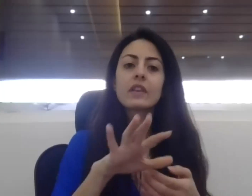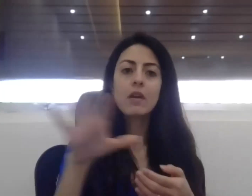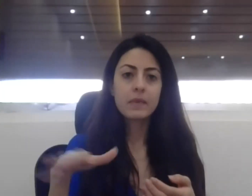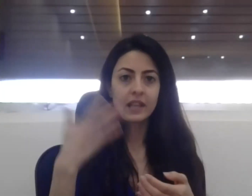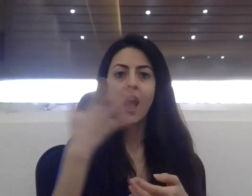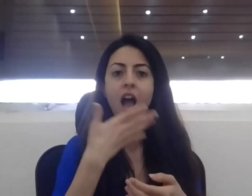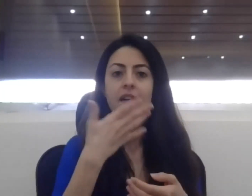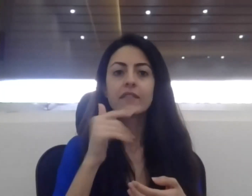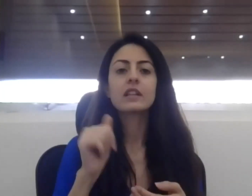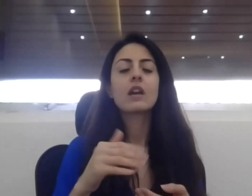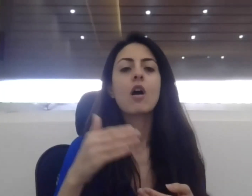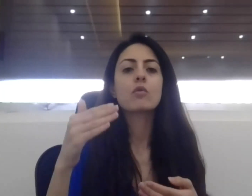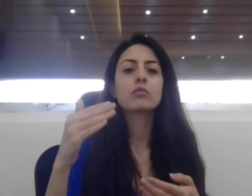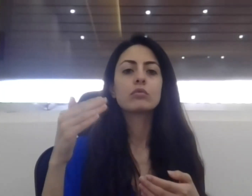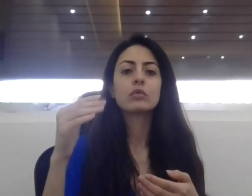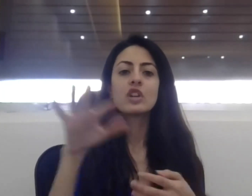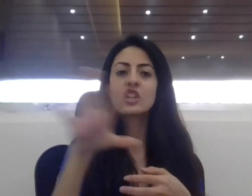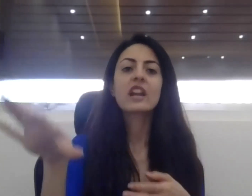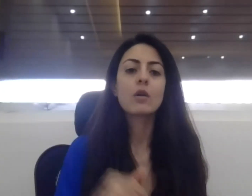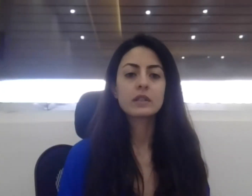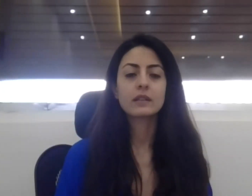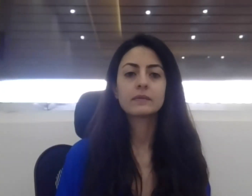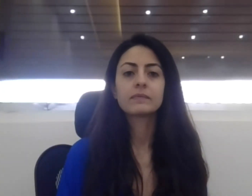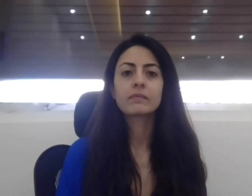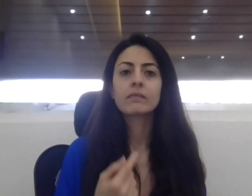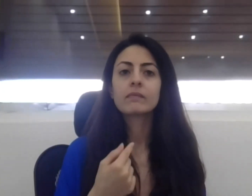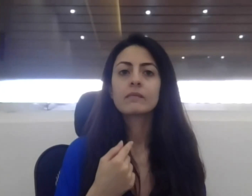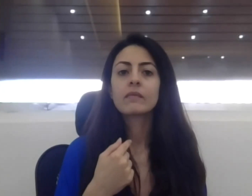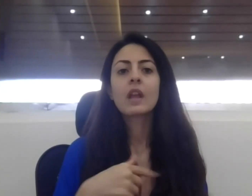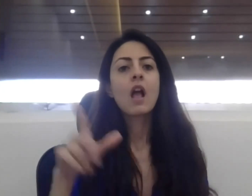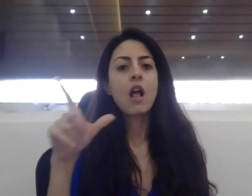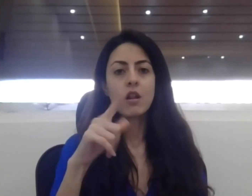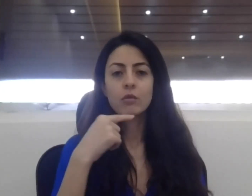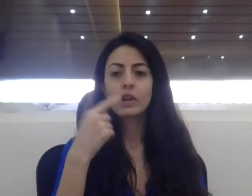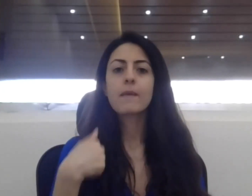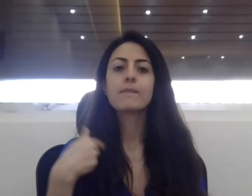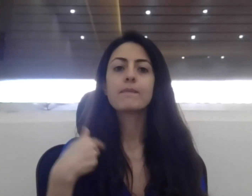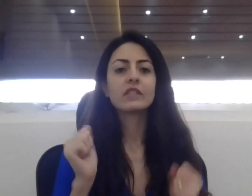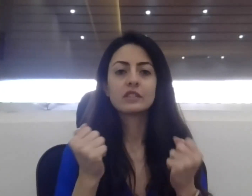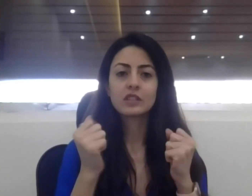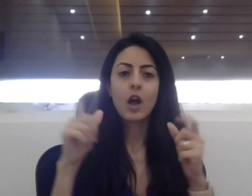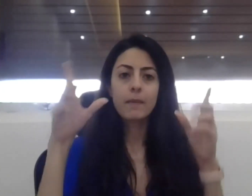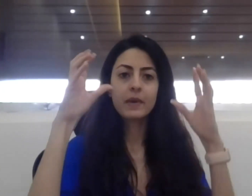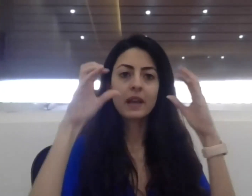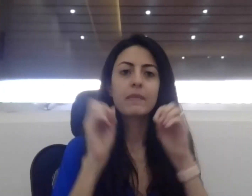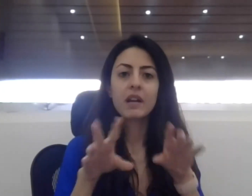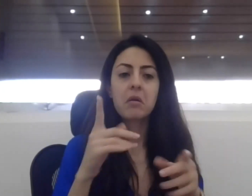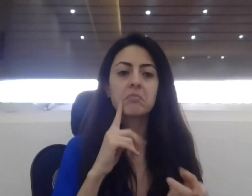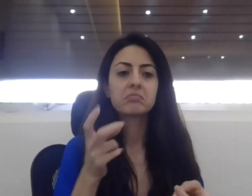video has been blocked, so I hope anybody can unblock it, please. In the meantime, I will share